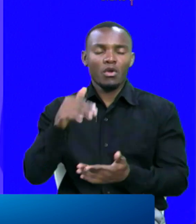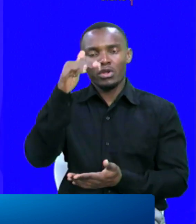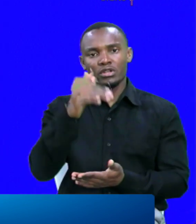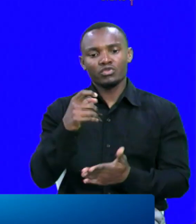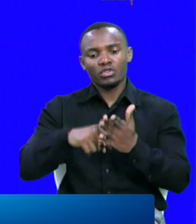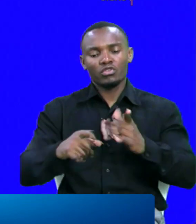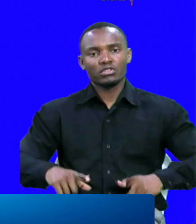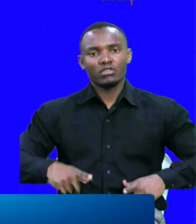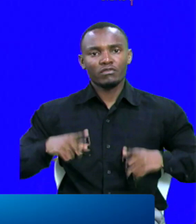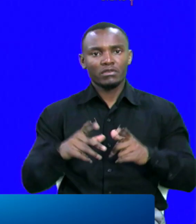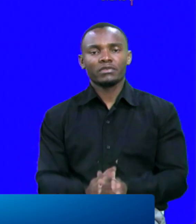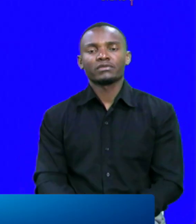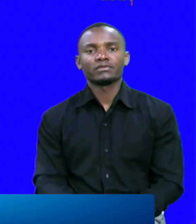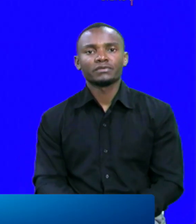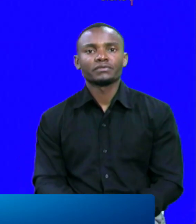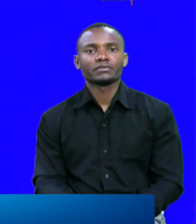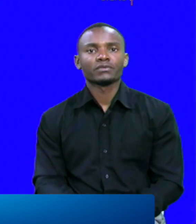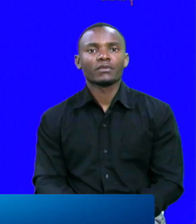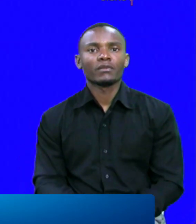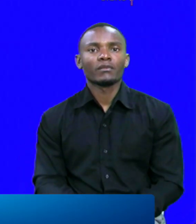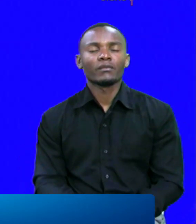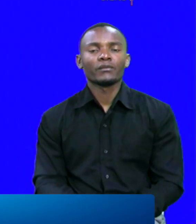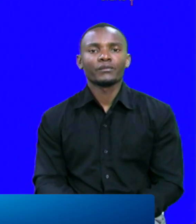forward that let us use at least